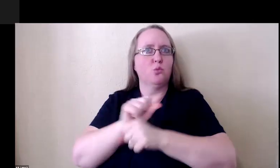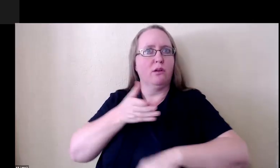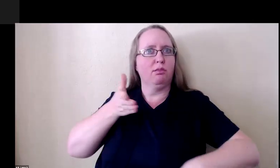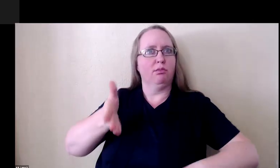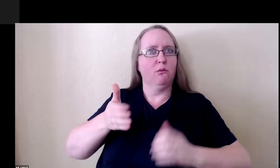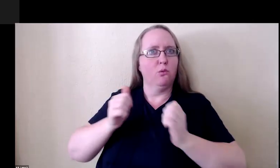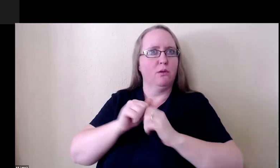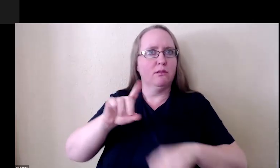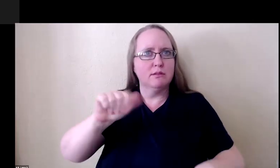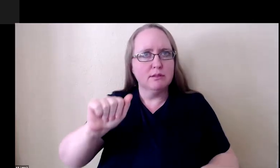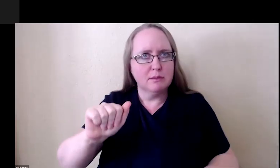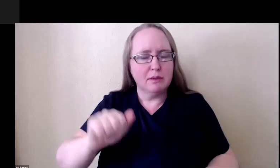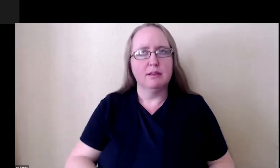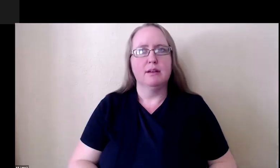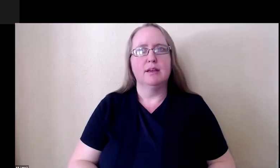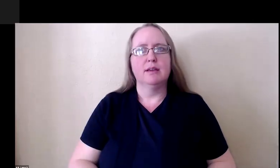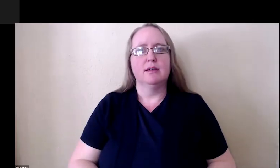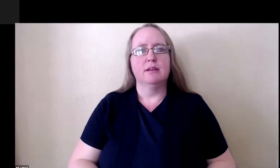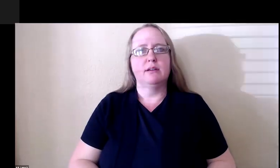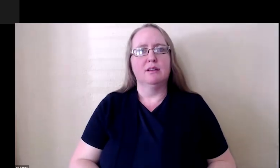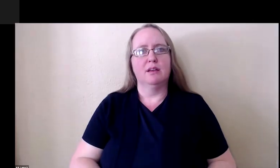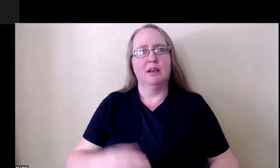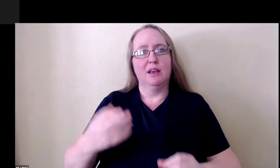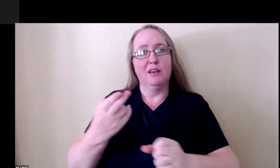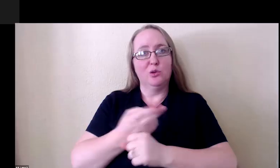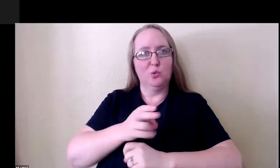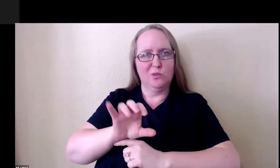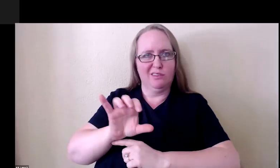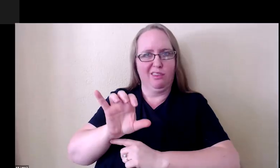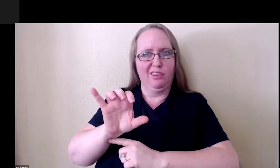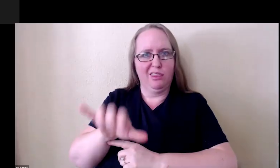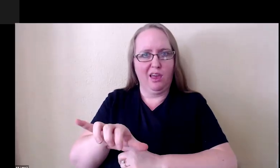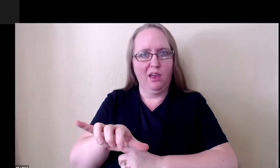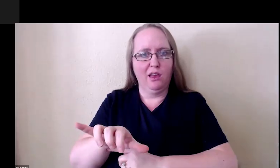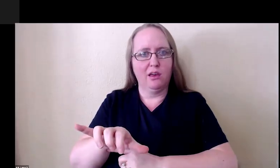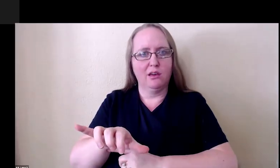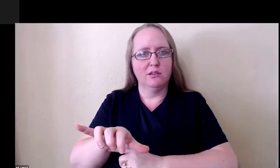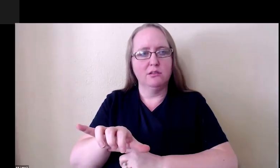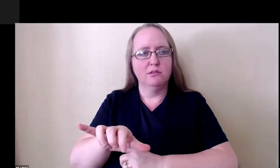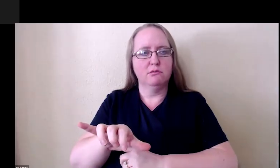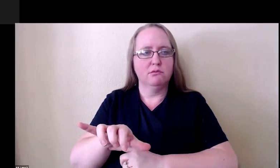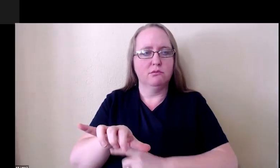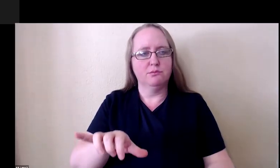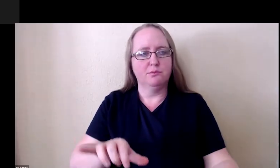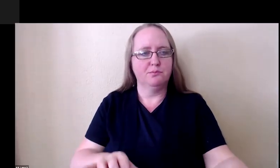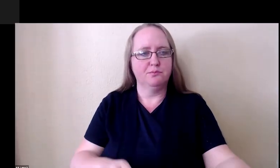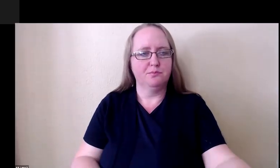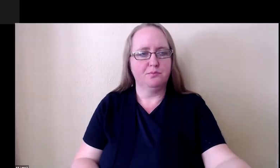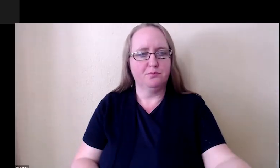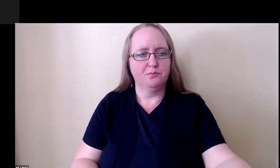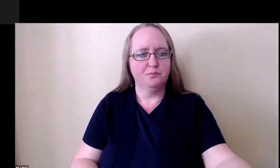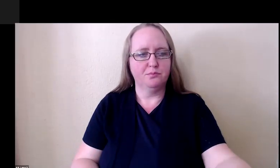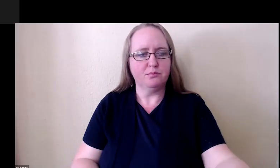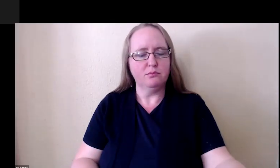disability and using that as to further develop